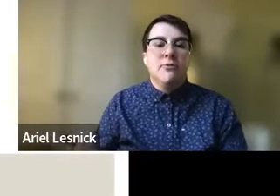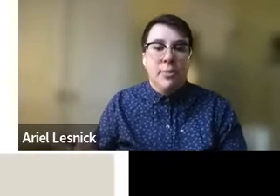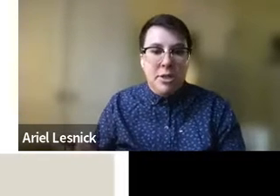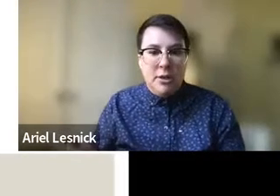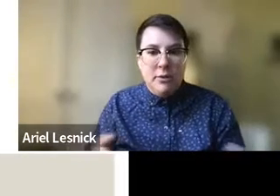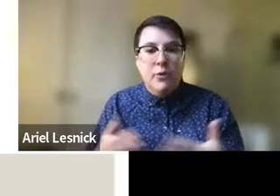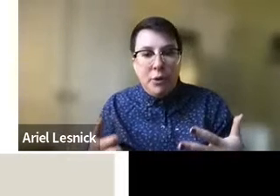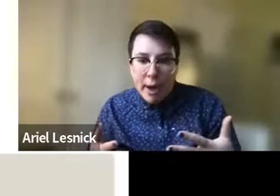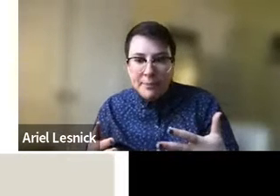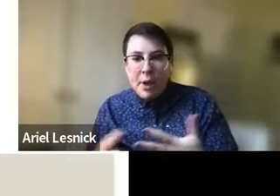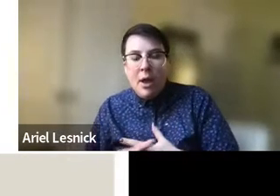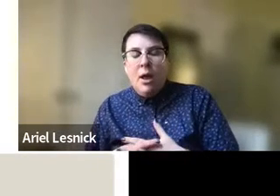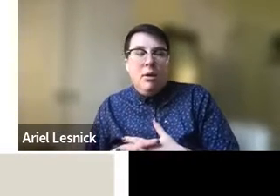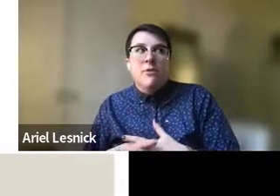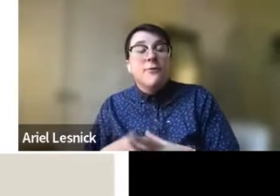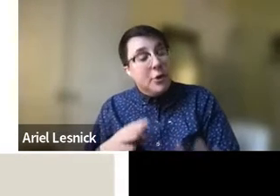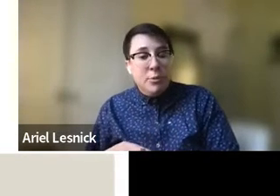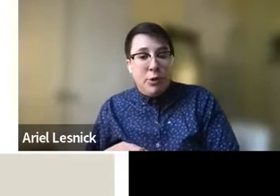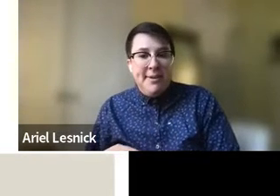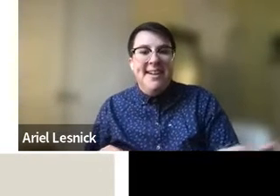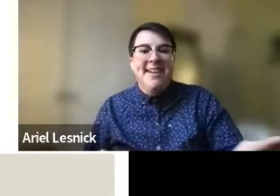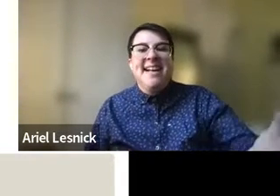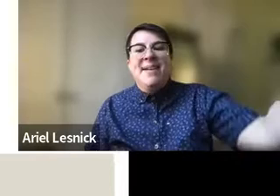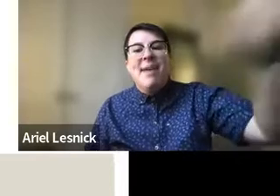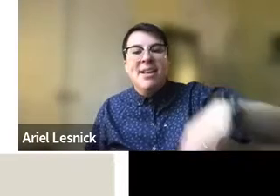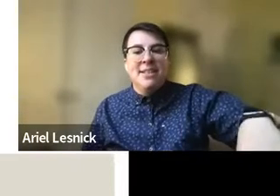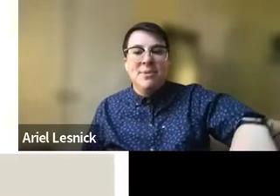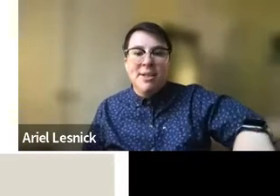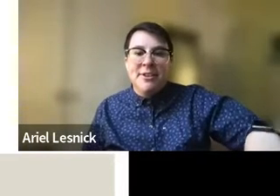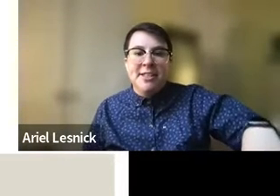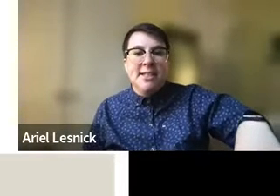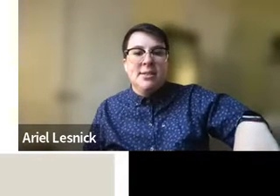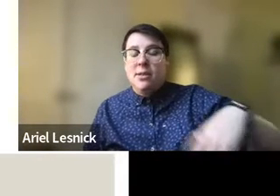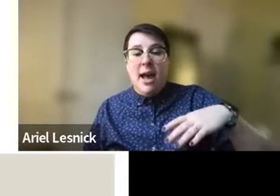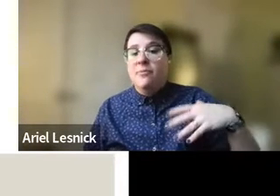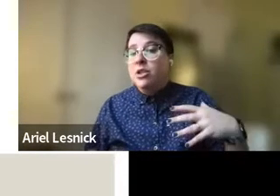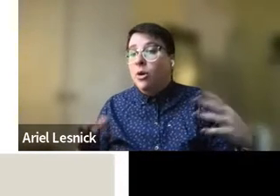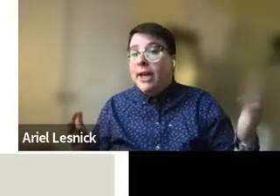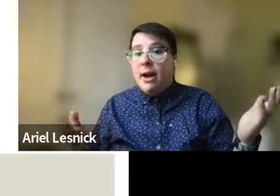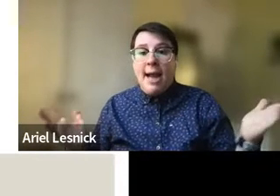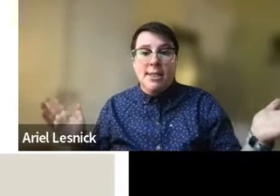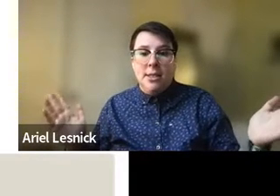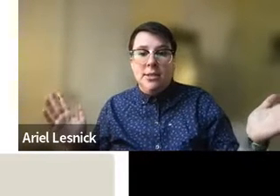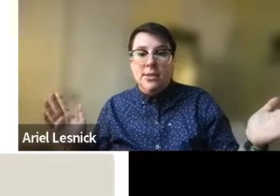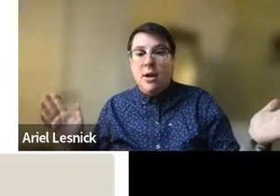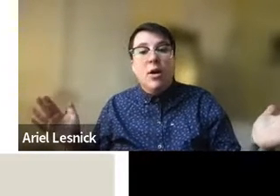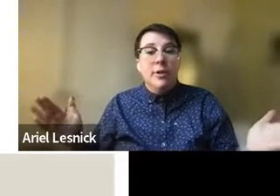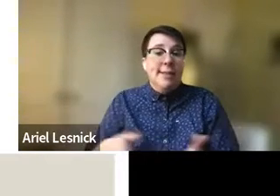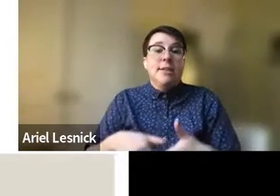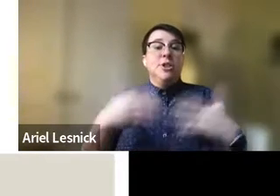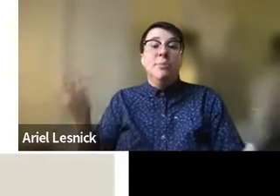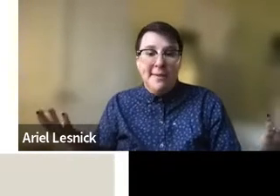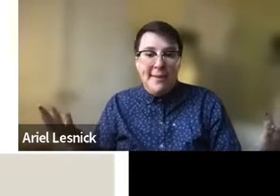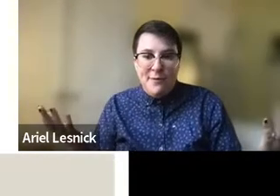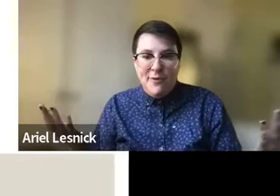share this information forthright. Furthermore, many of us with mental illnesses have been told that our access needs are